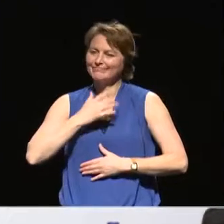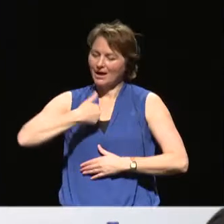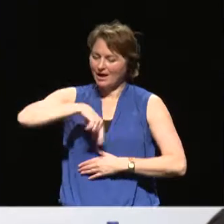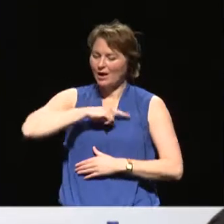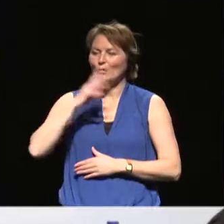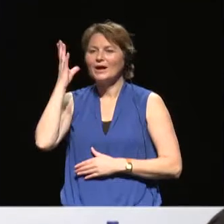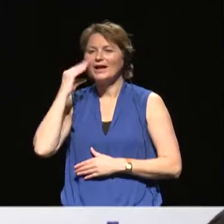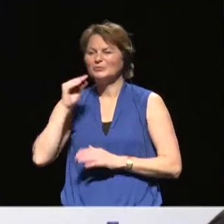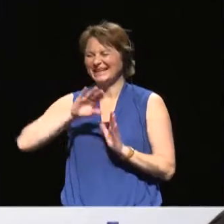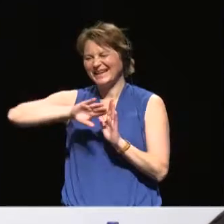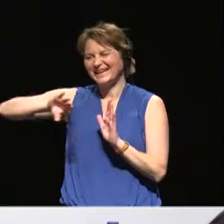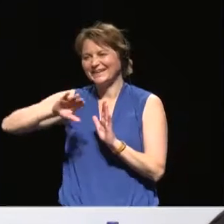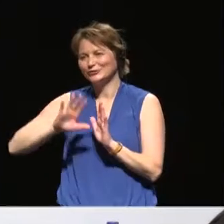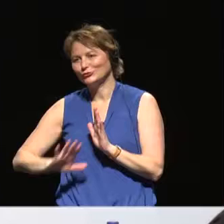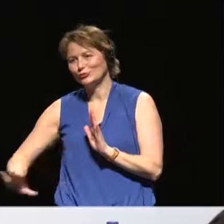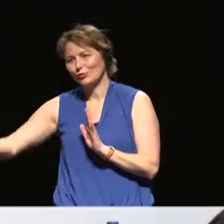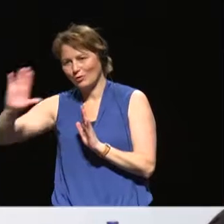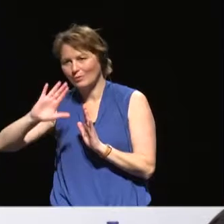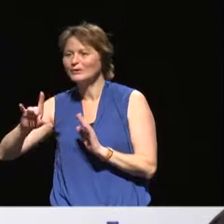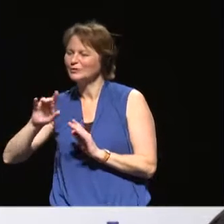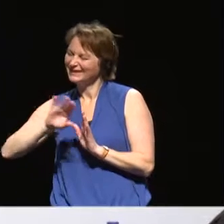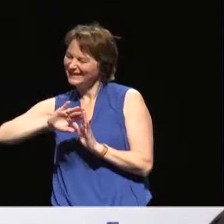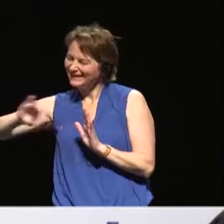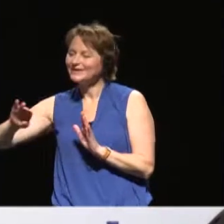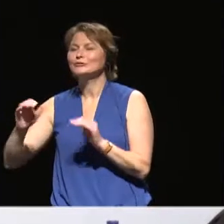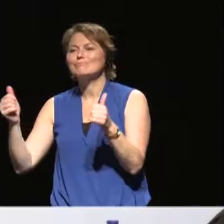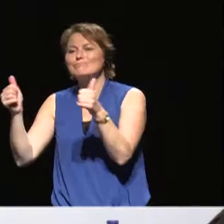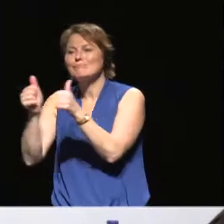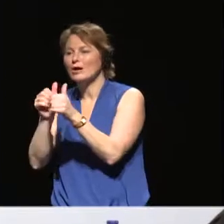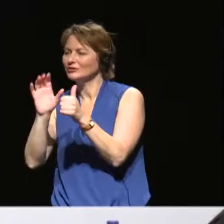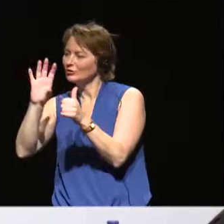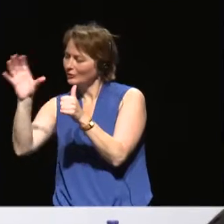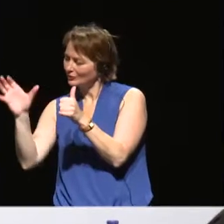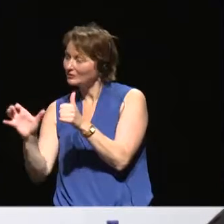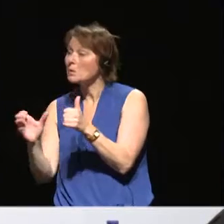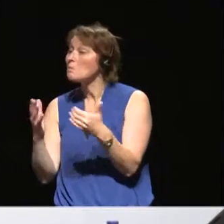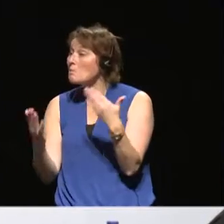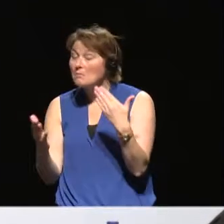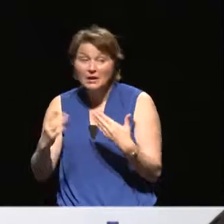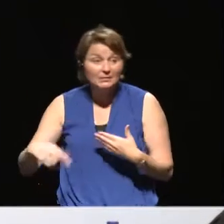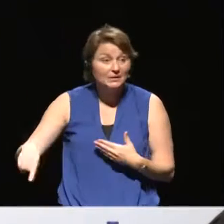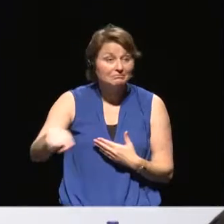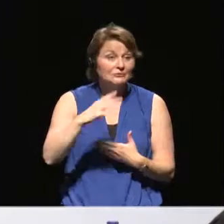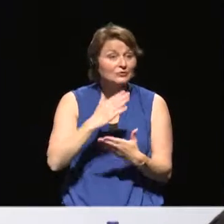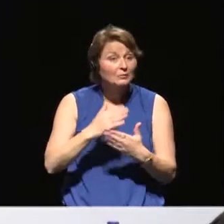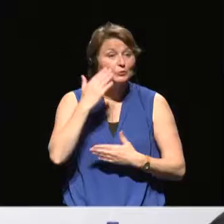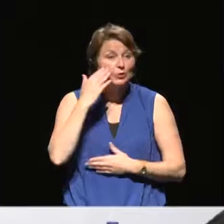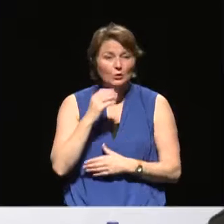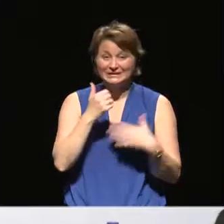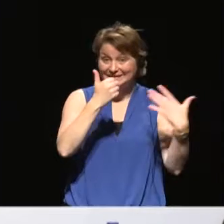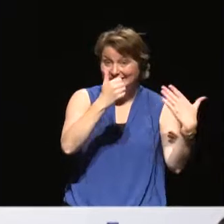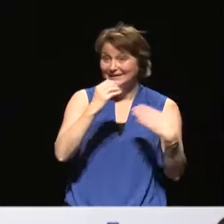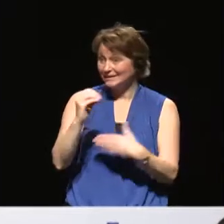the Eastern dimension, in the dimension of Eastern Partnership countries. Probably some of you already know that 60%